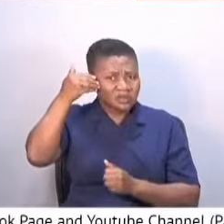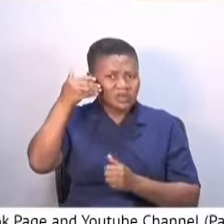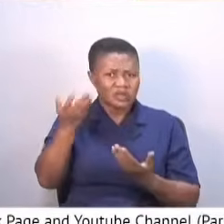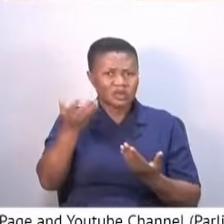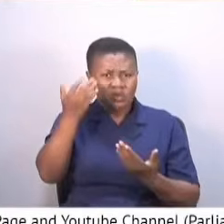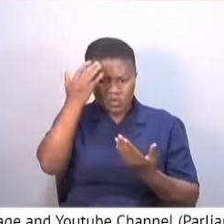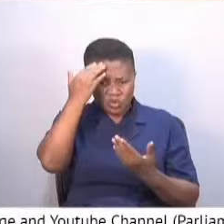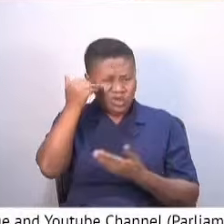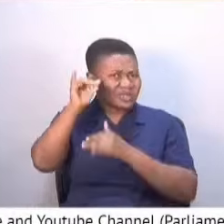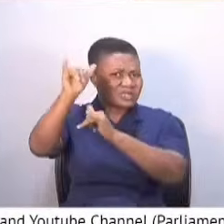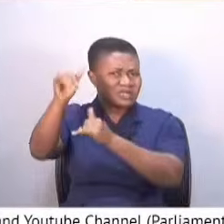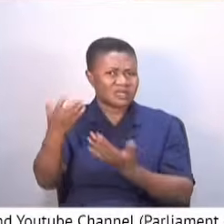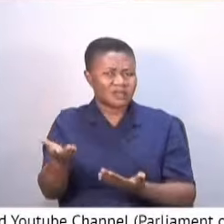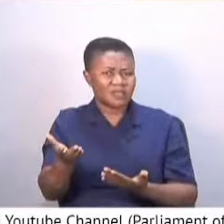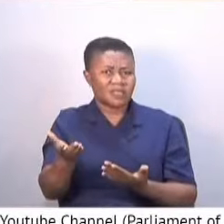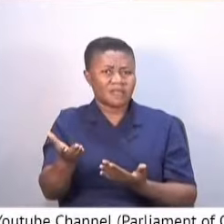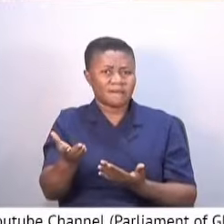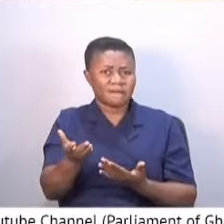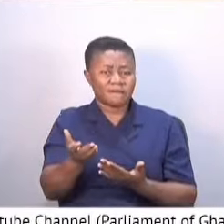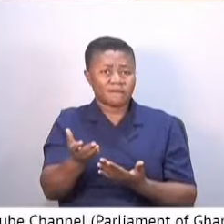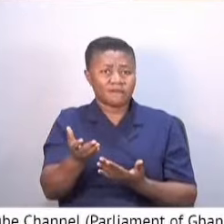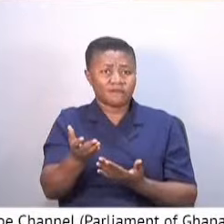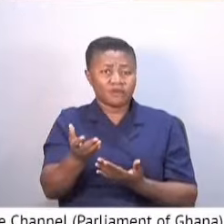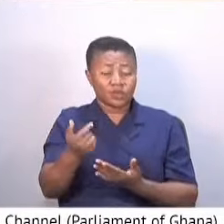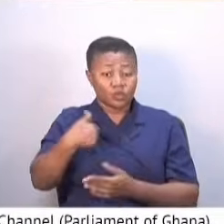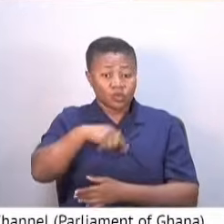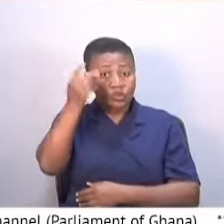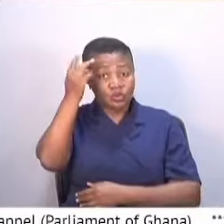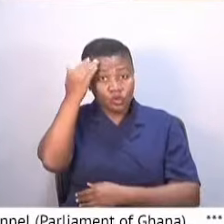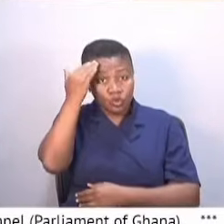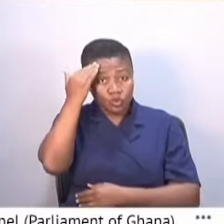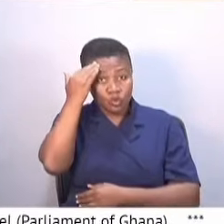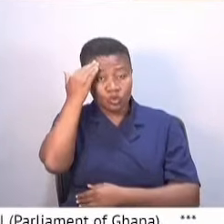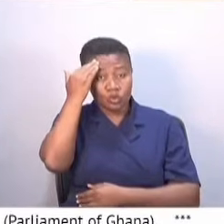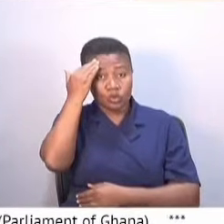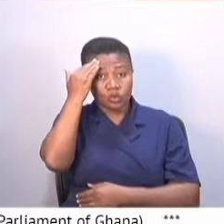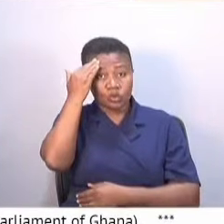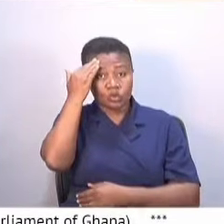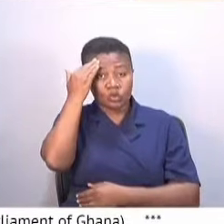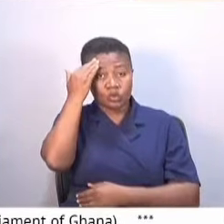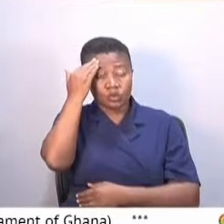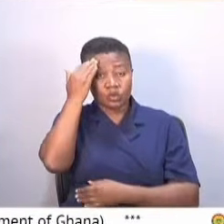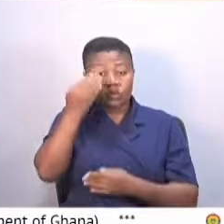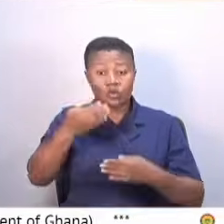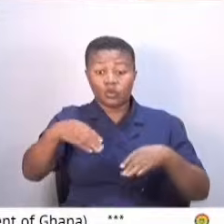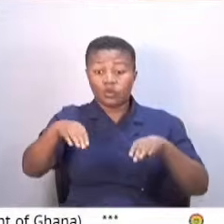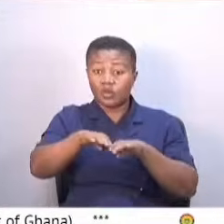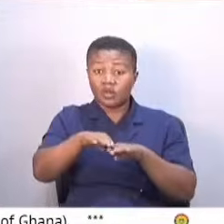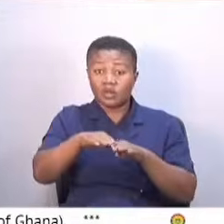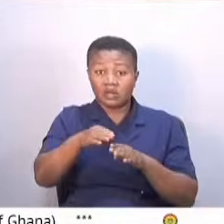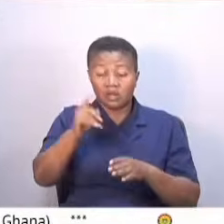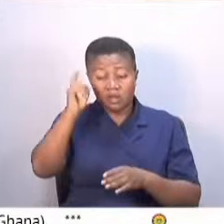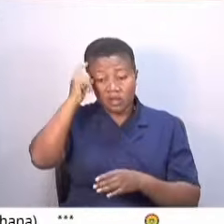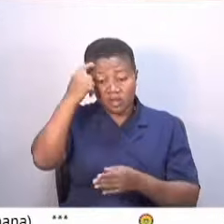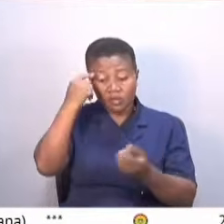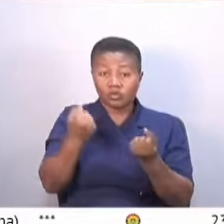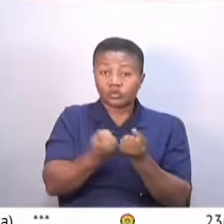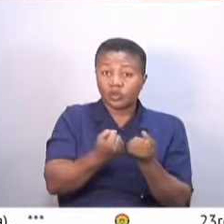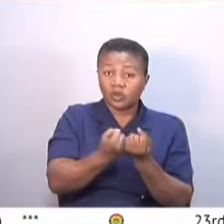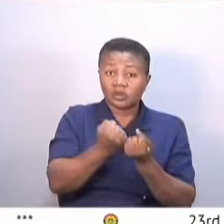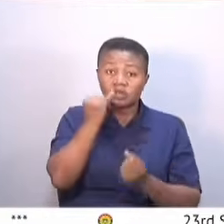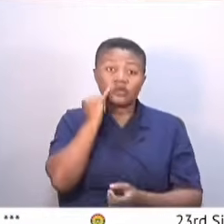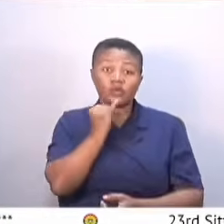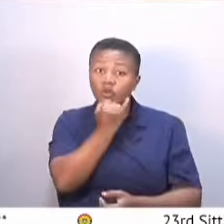and brief us in this house so that we are the people representative. We will know the position of government, whether the government is supporting